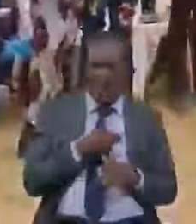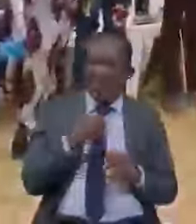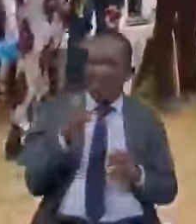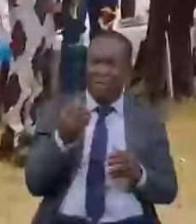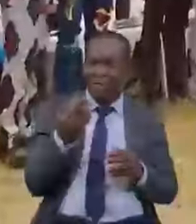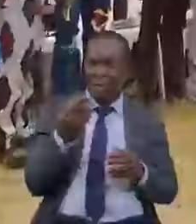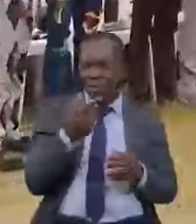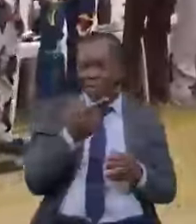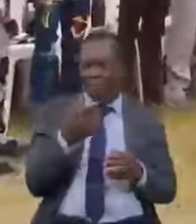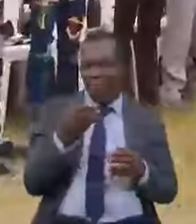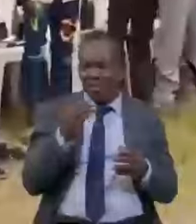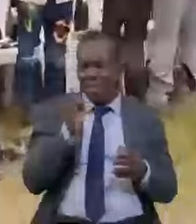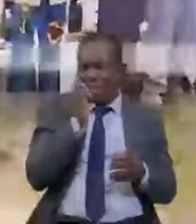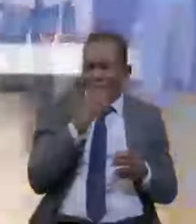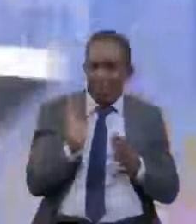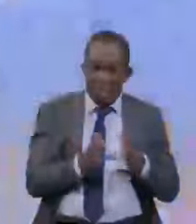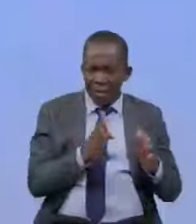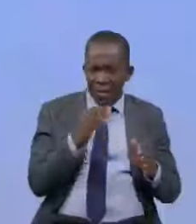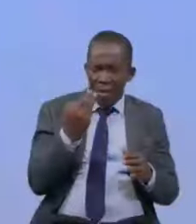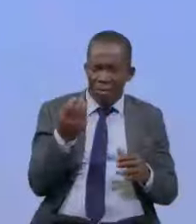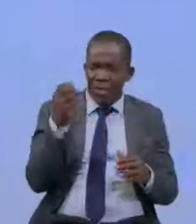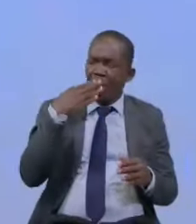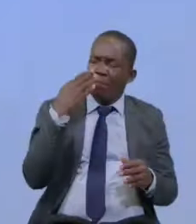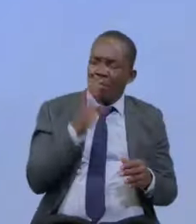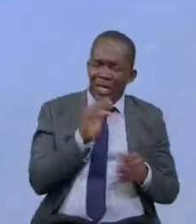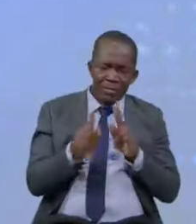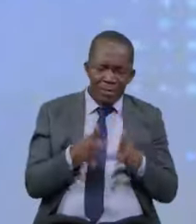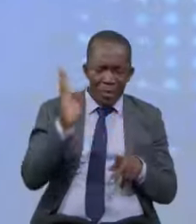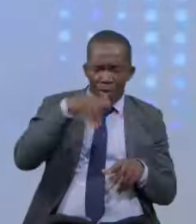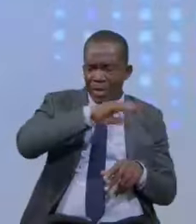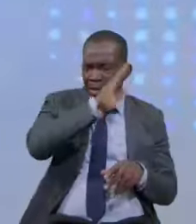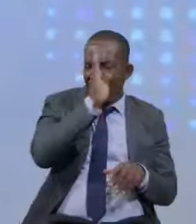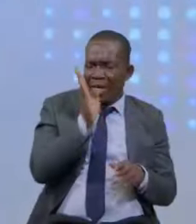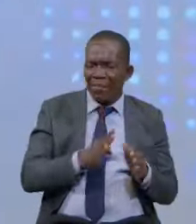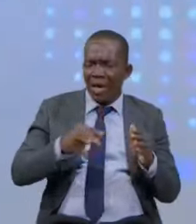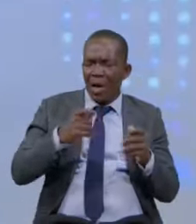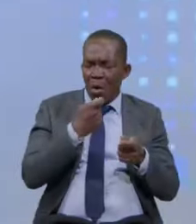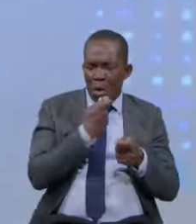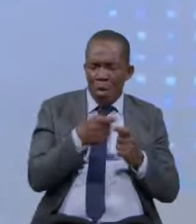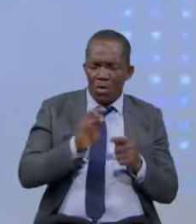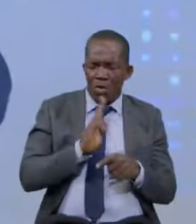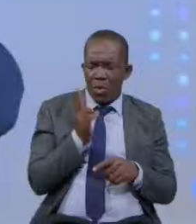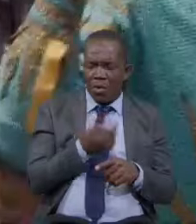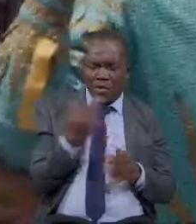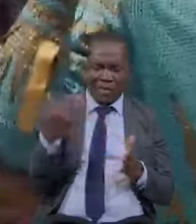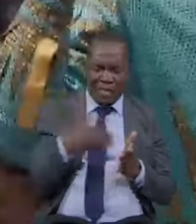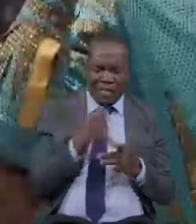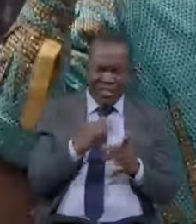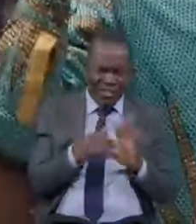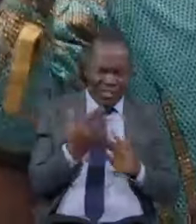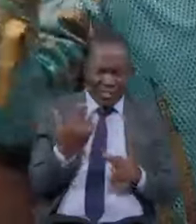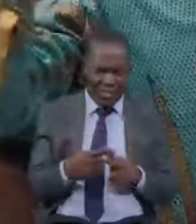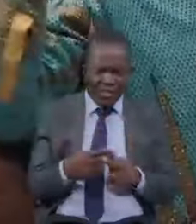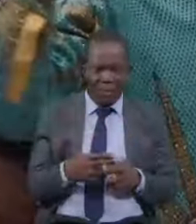things that are coming from the paths of darkness will not halt or hinder your progress